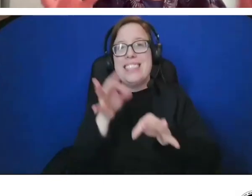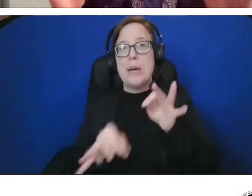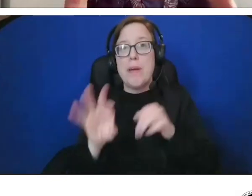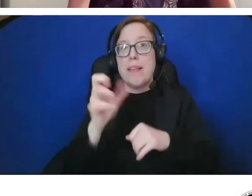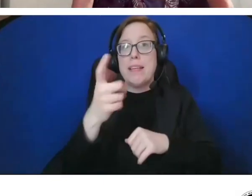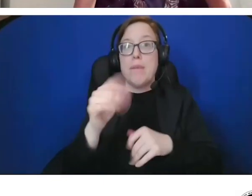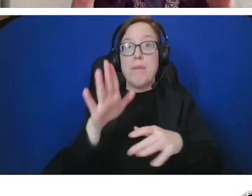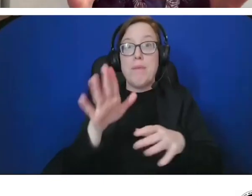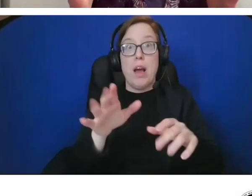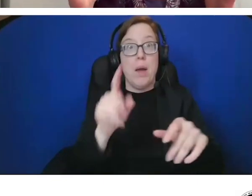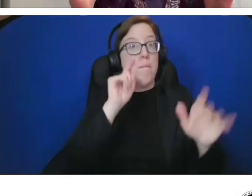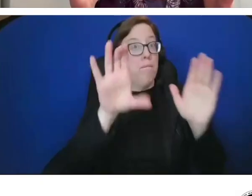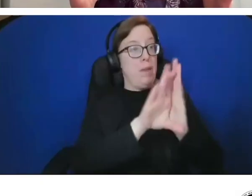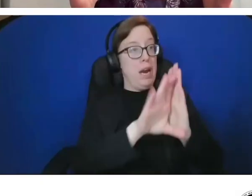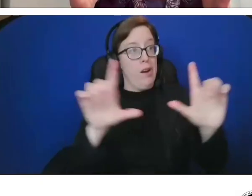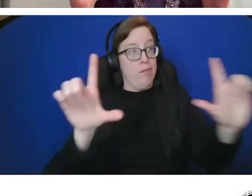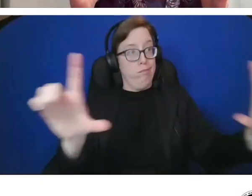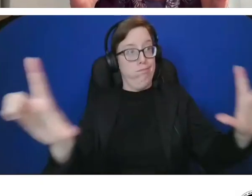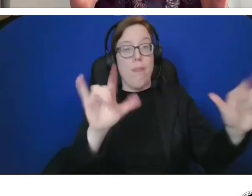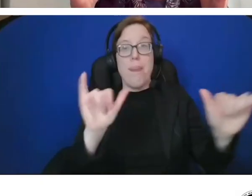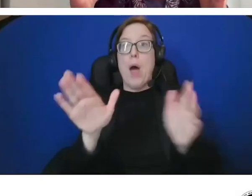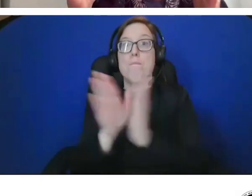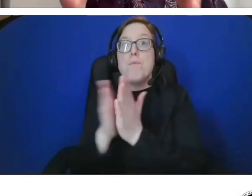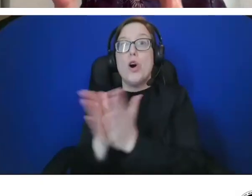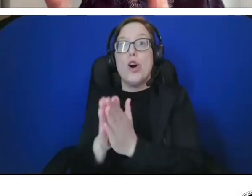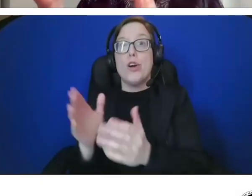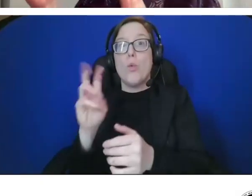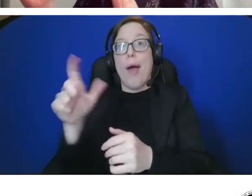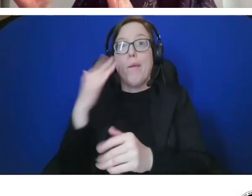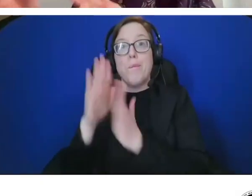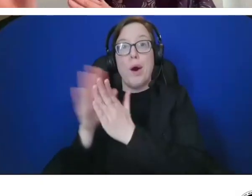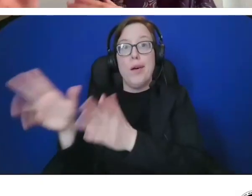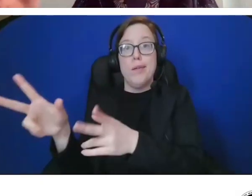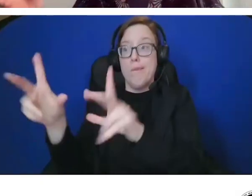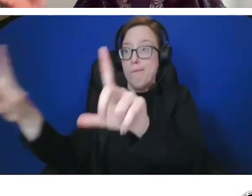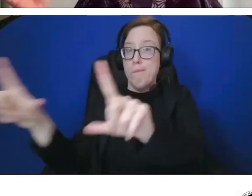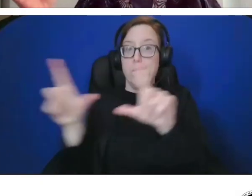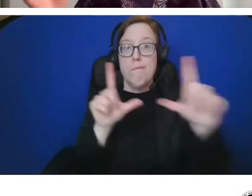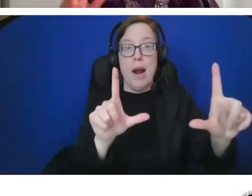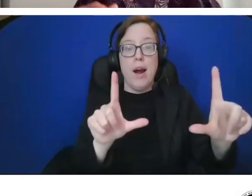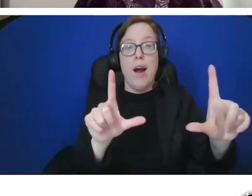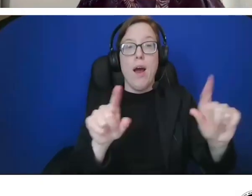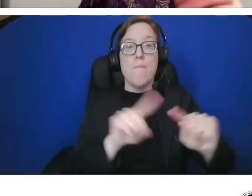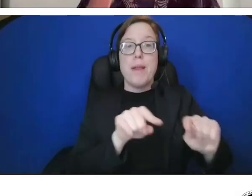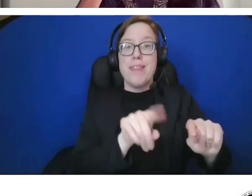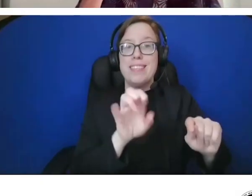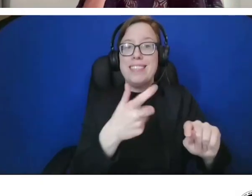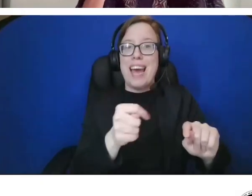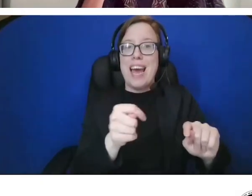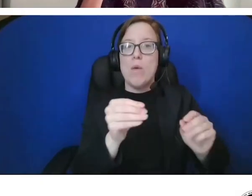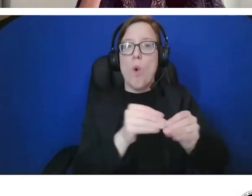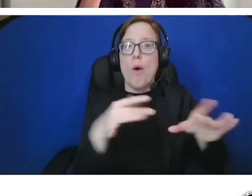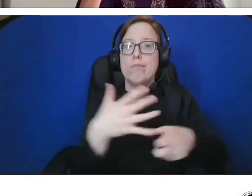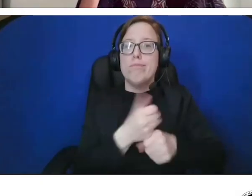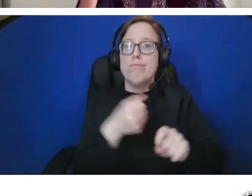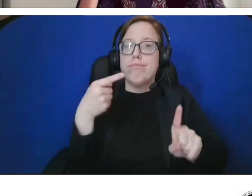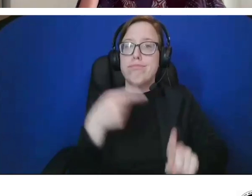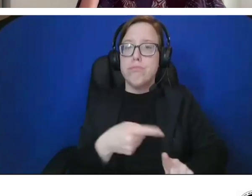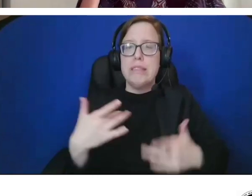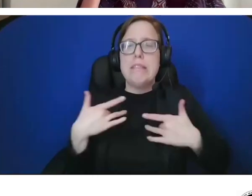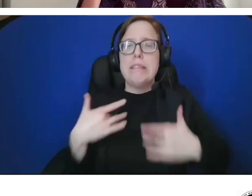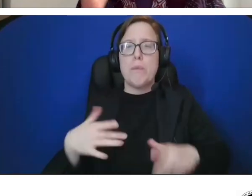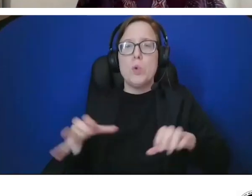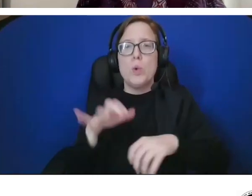So you might take large pictures from a commercially produced book and pair it with text that's simplified. We do